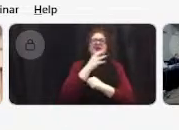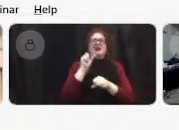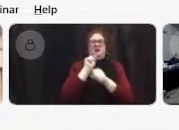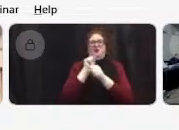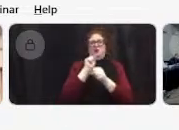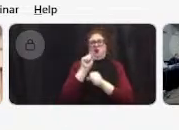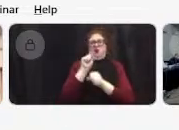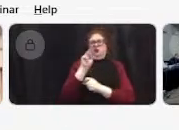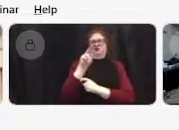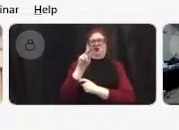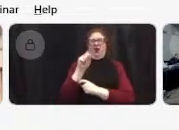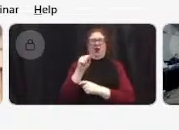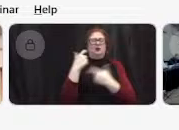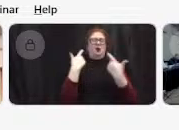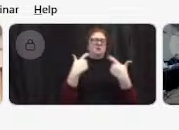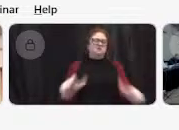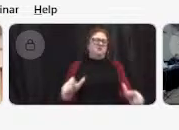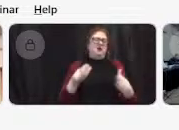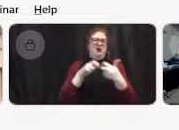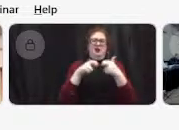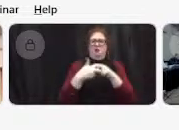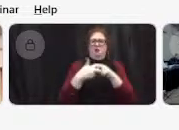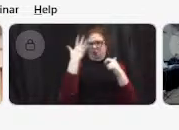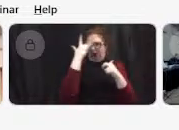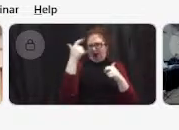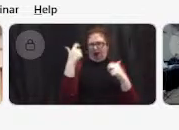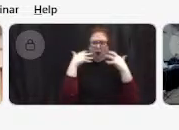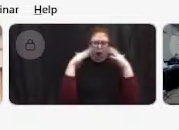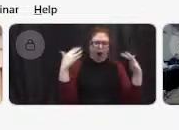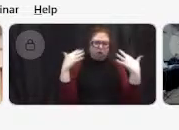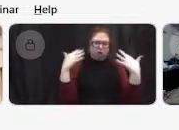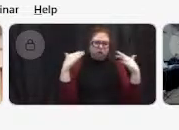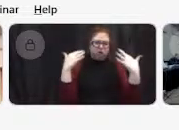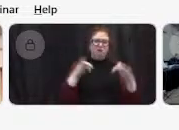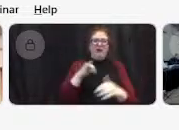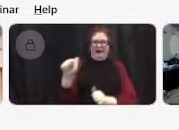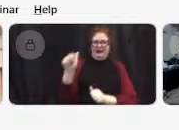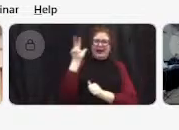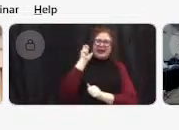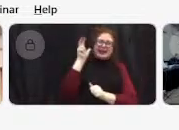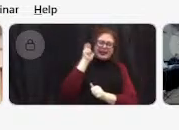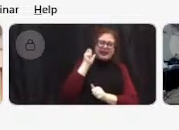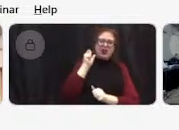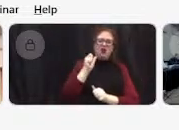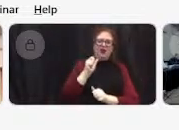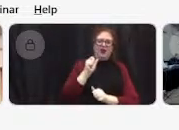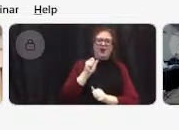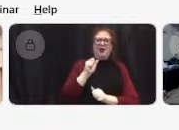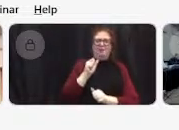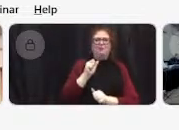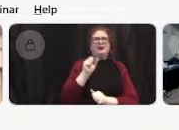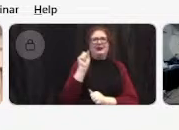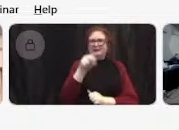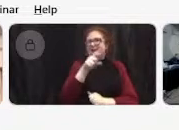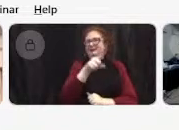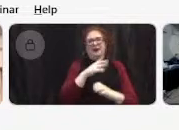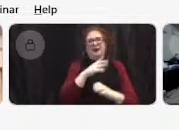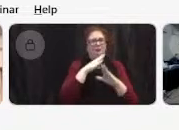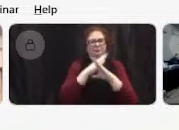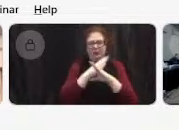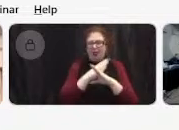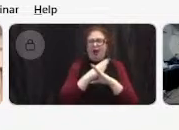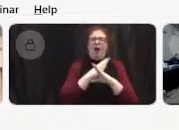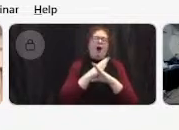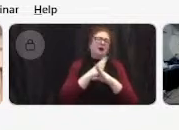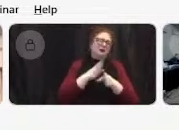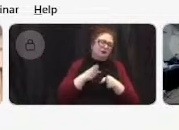I hear them on the back side of my house. And those are kind of longer stay tenants, but yes, they block the street, block the